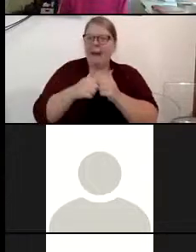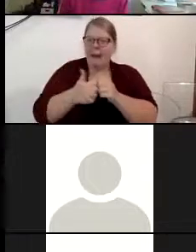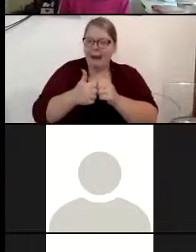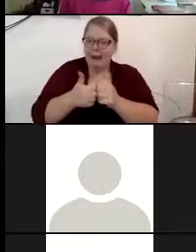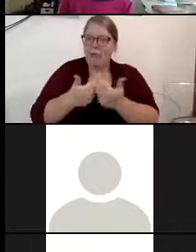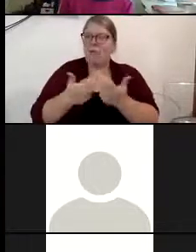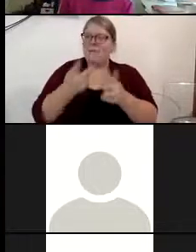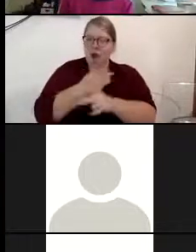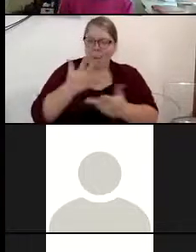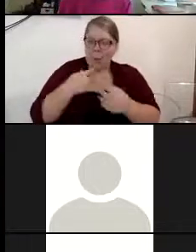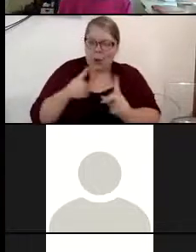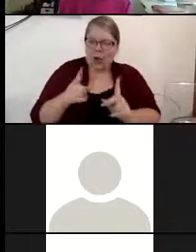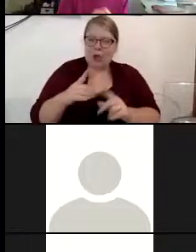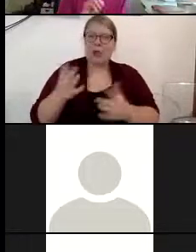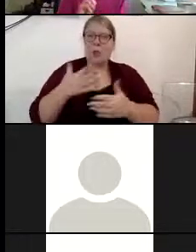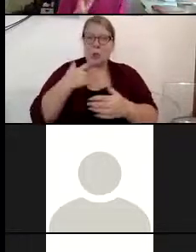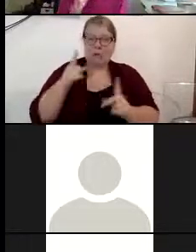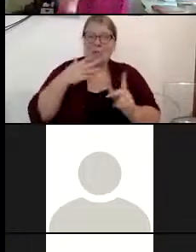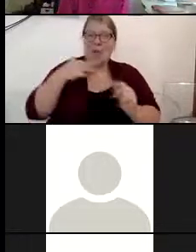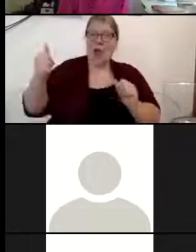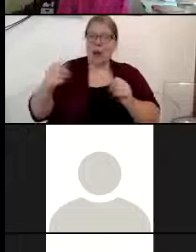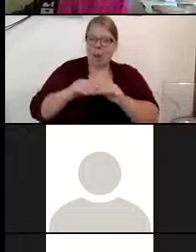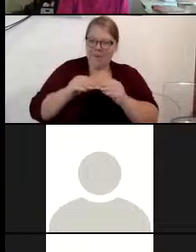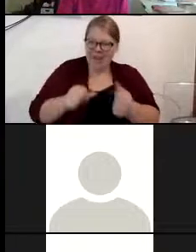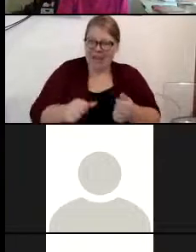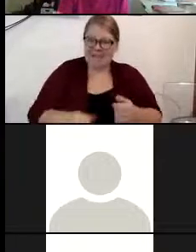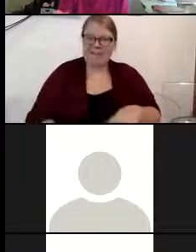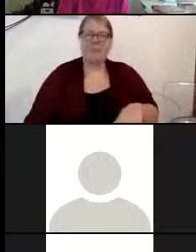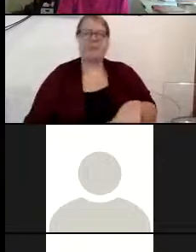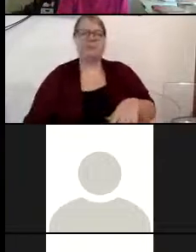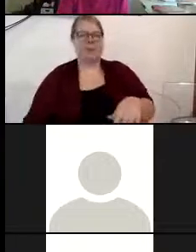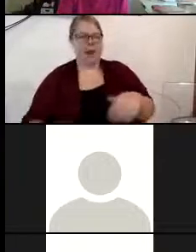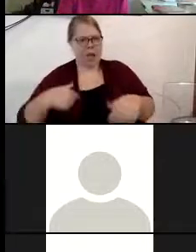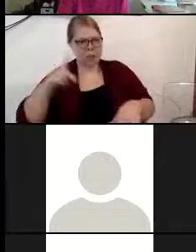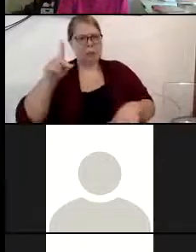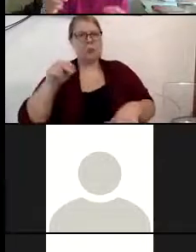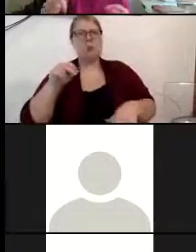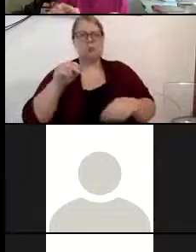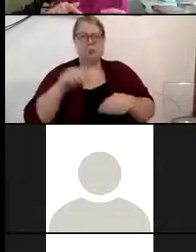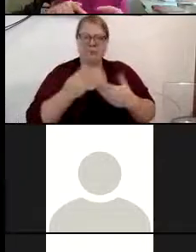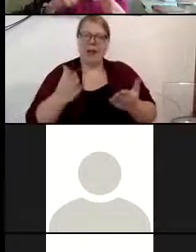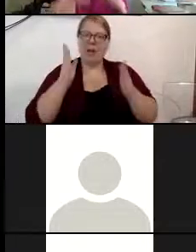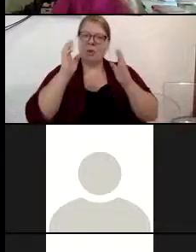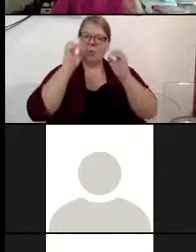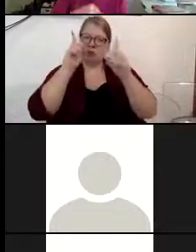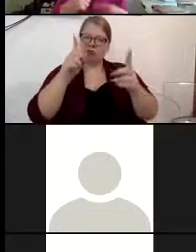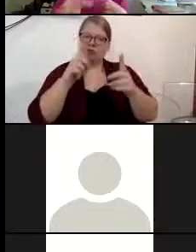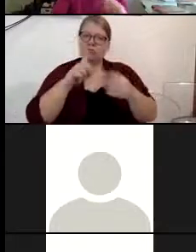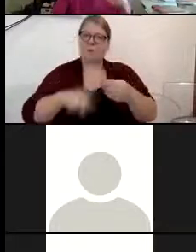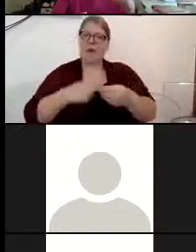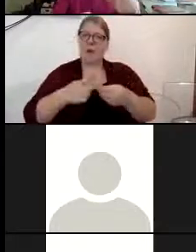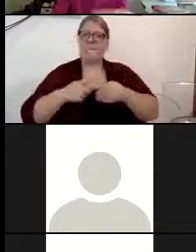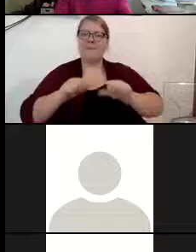more effectively. And I do provide education around any